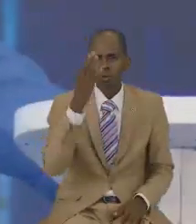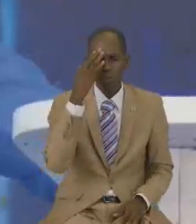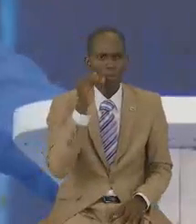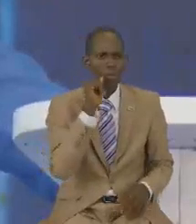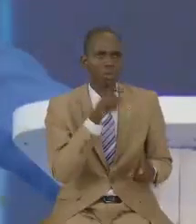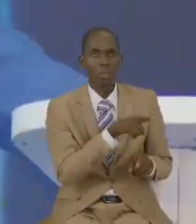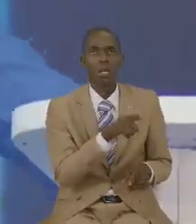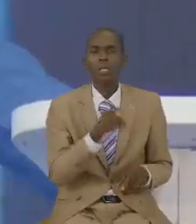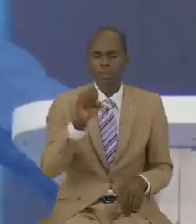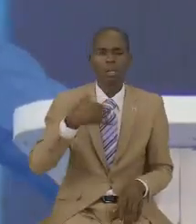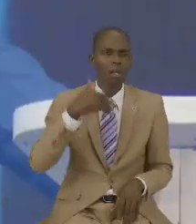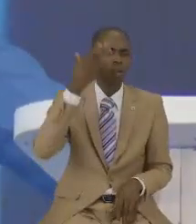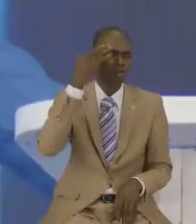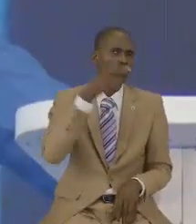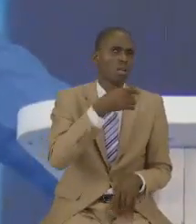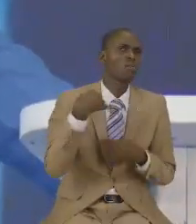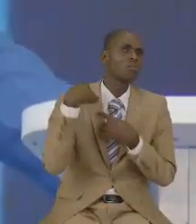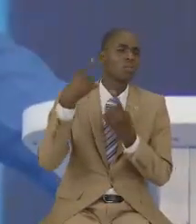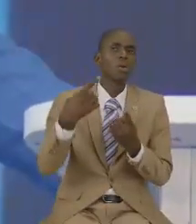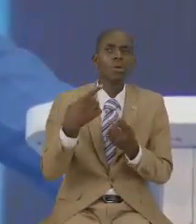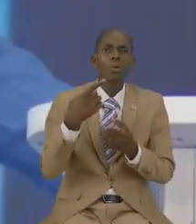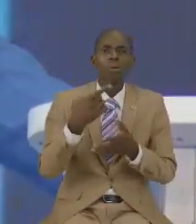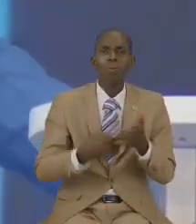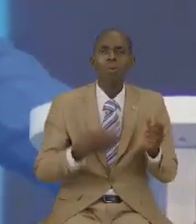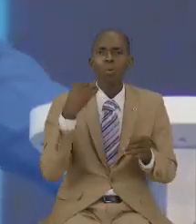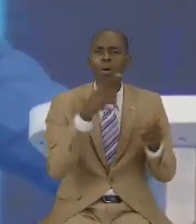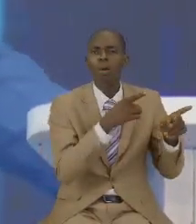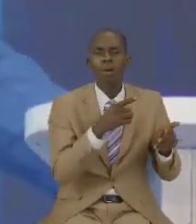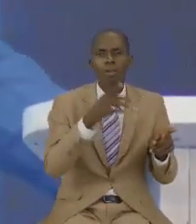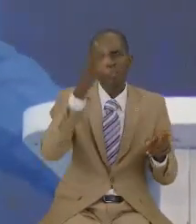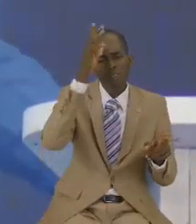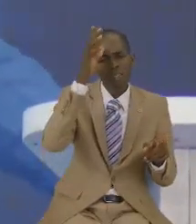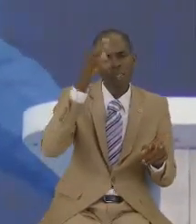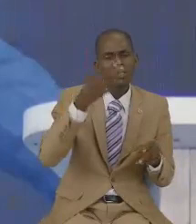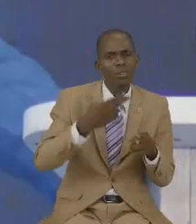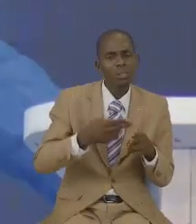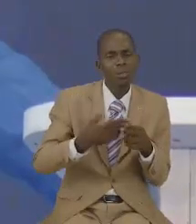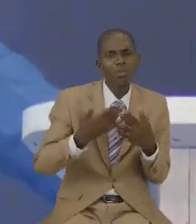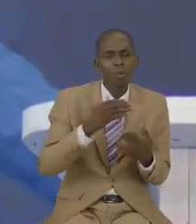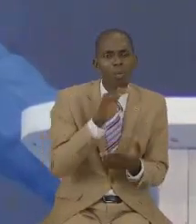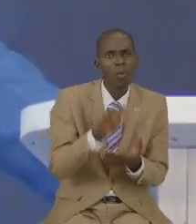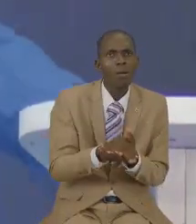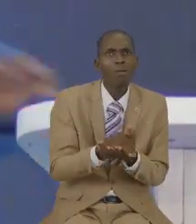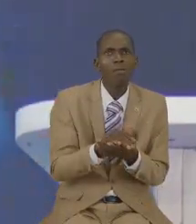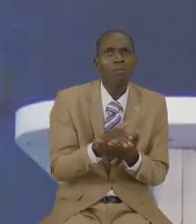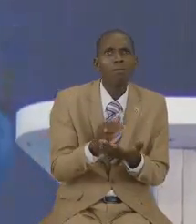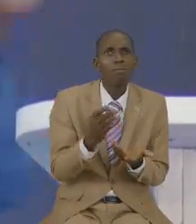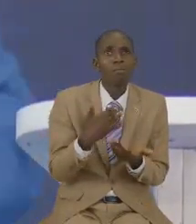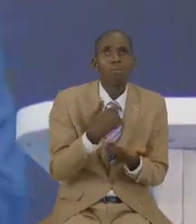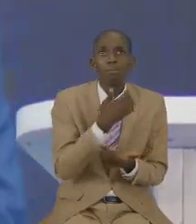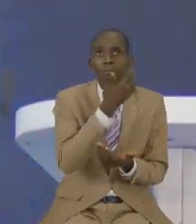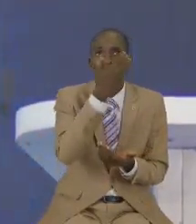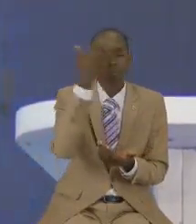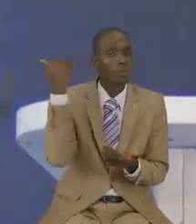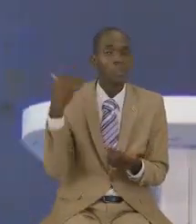so-and-so, yes, I do. What was her maiden name? What? I used to call her by that name every day. I've